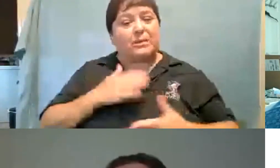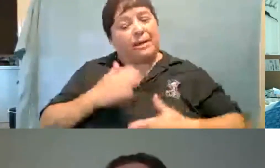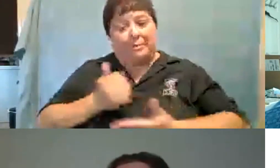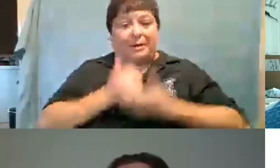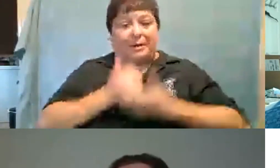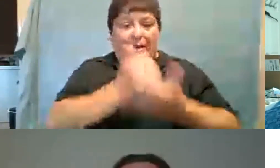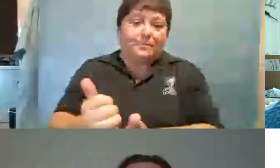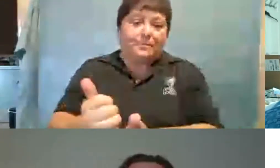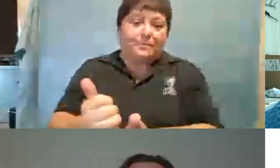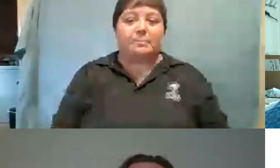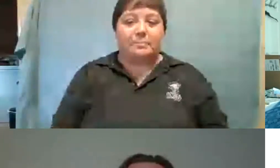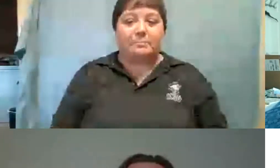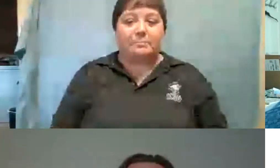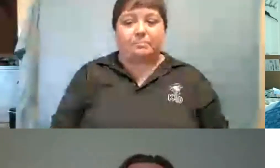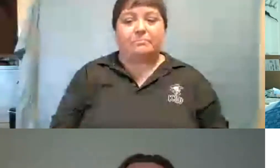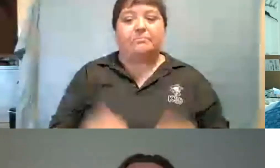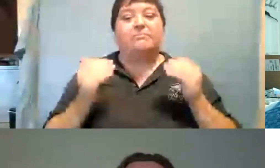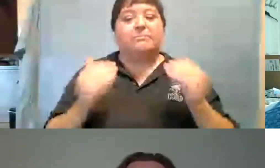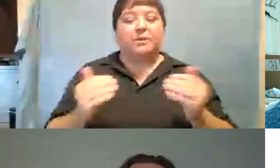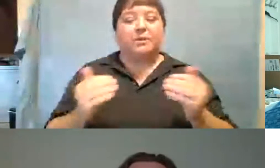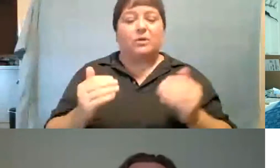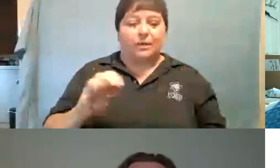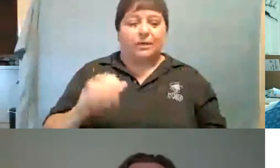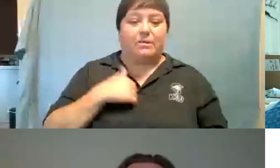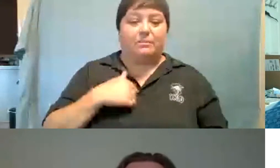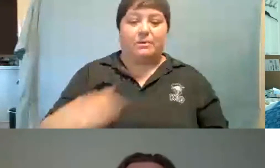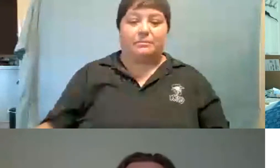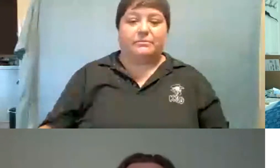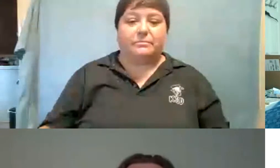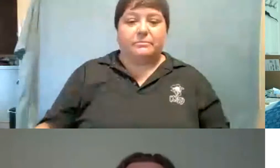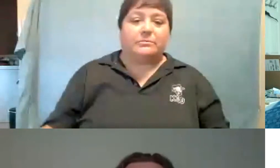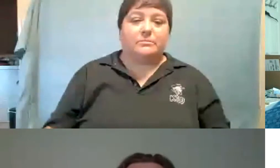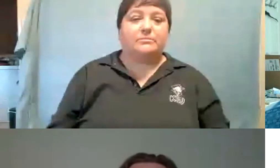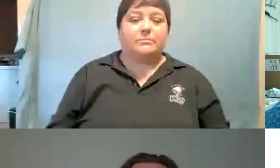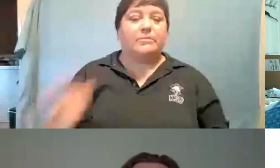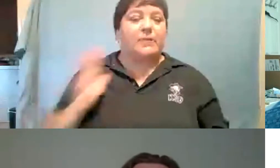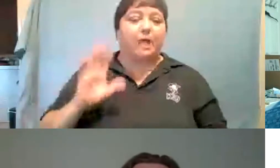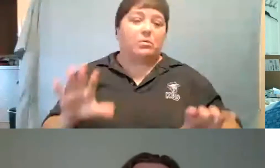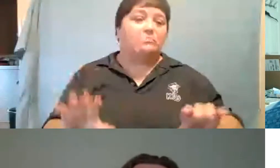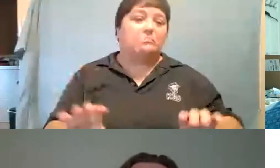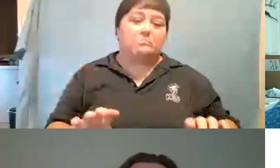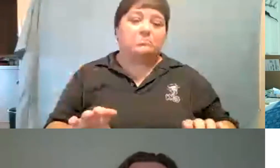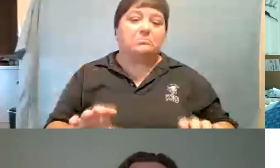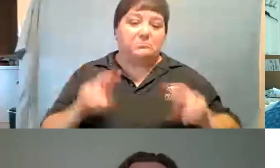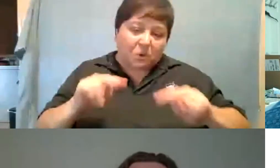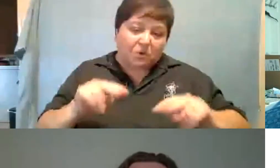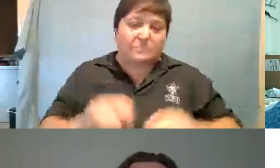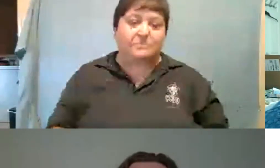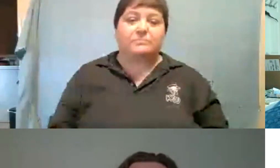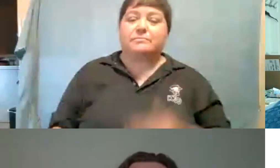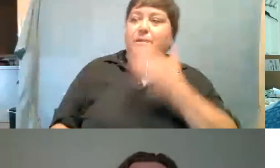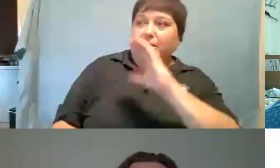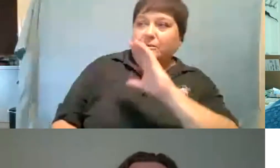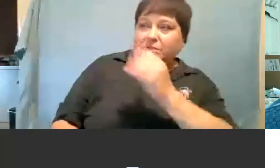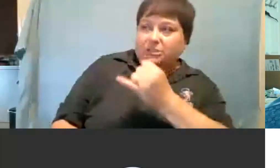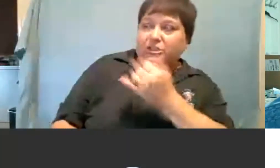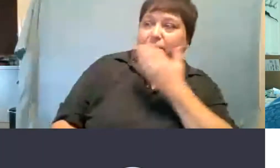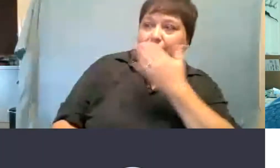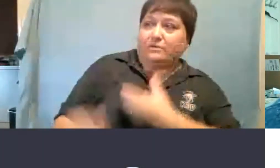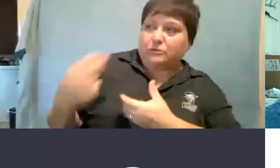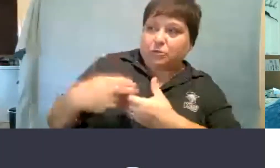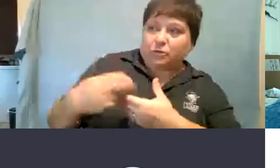help. Just go in and email me. I'll be pretty active on it. All right. Perfect. Thank you, CJ. We appreciate it. Thanks for joining